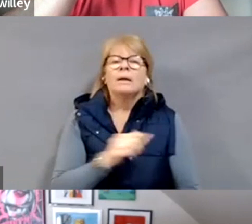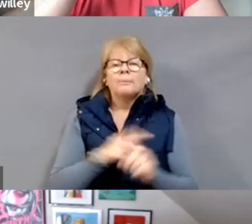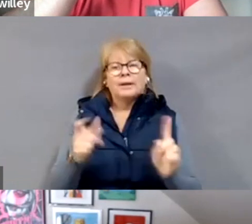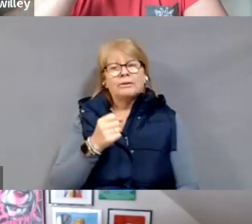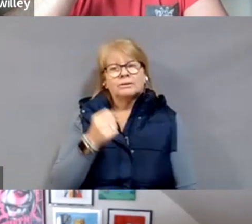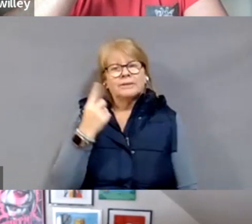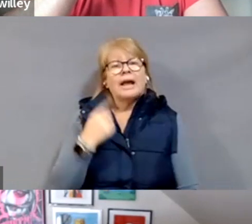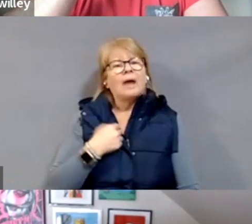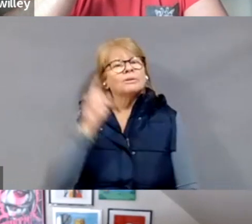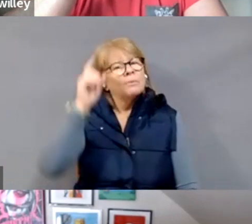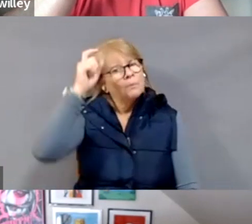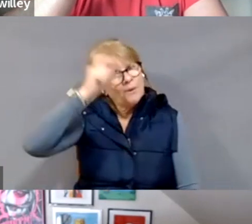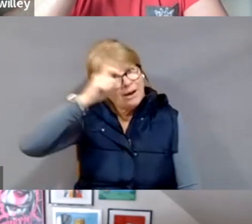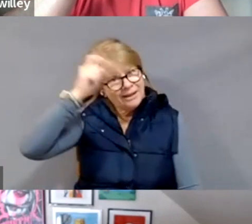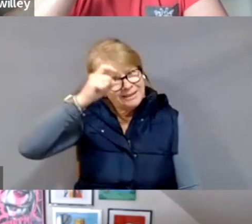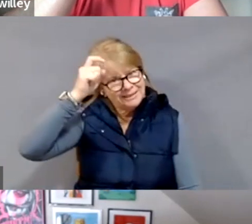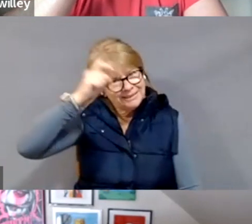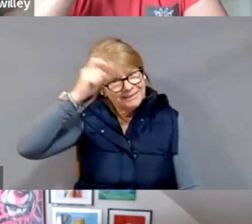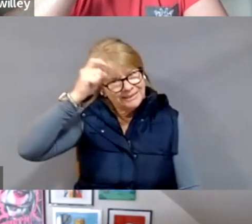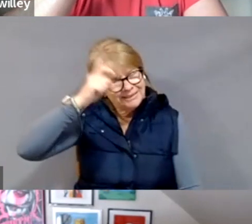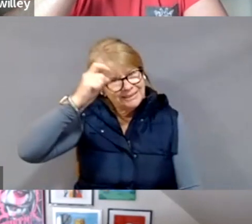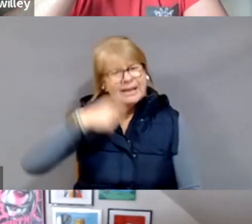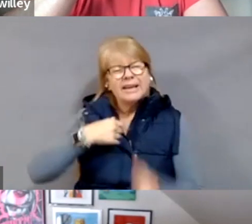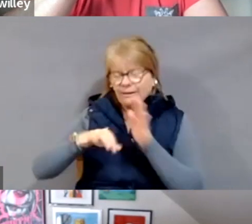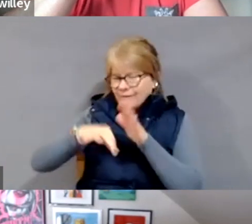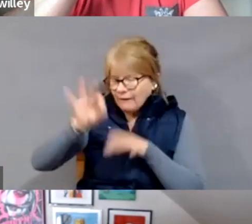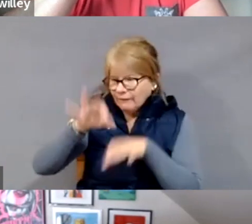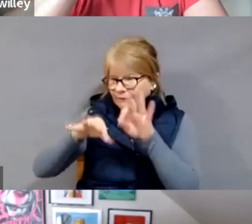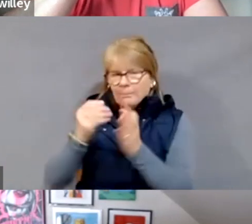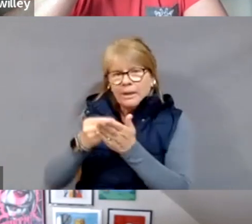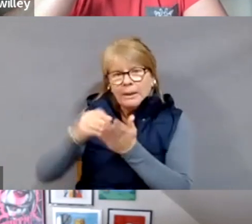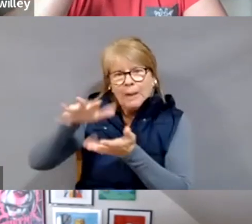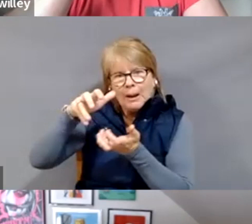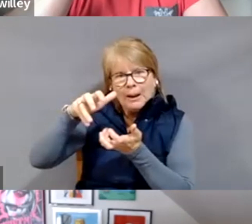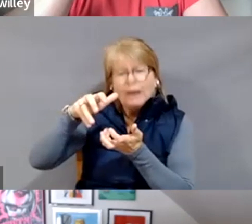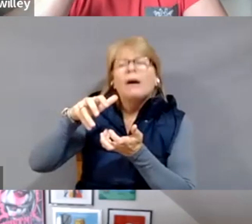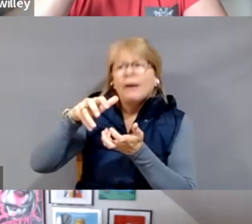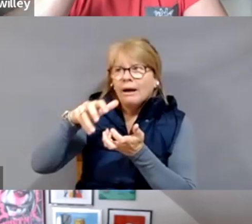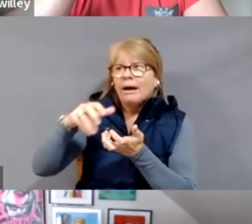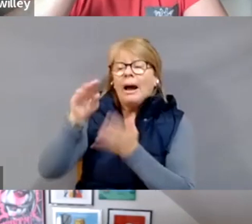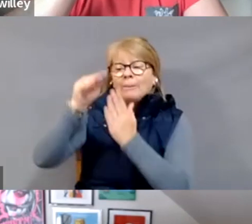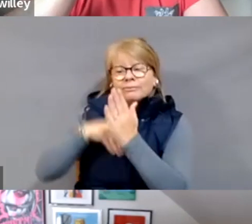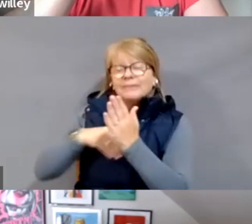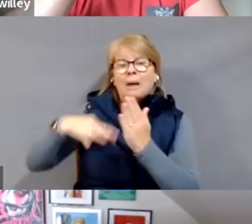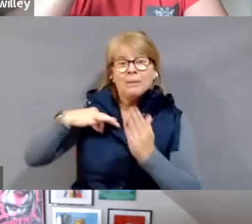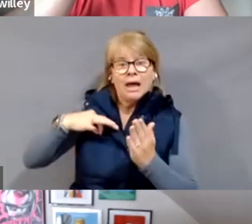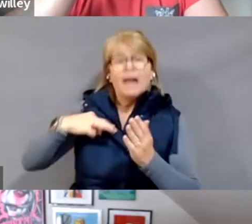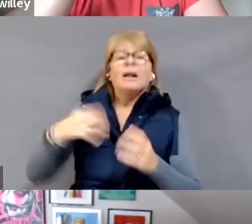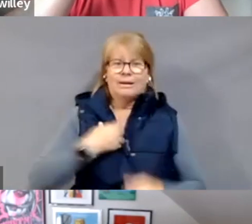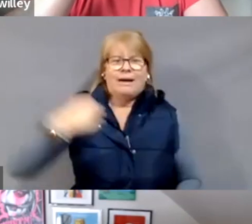wily, and I found grants to get people to hire me to do the job.